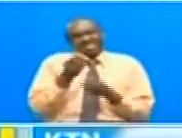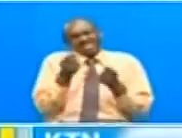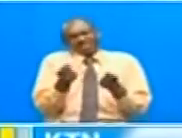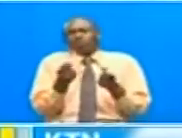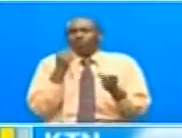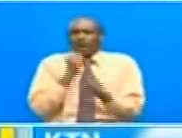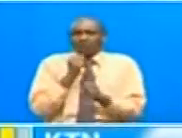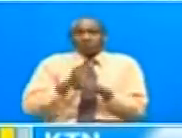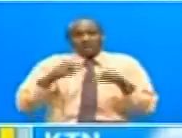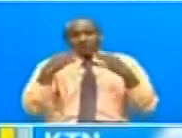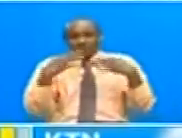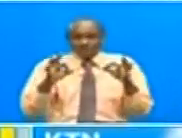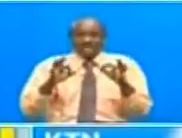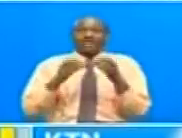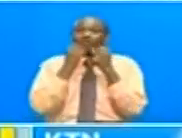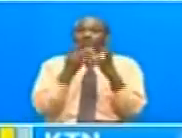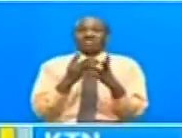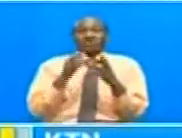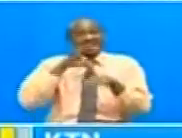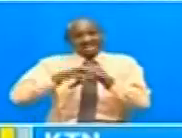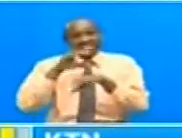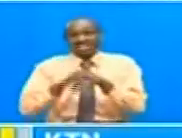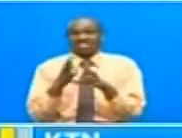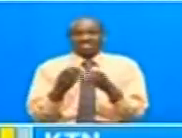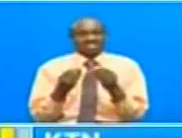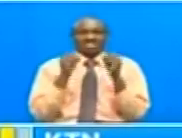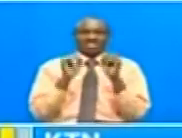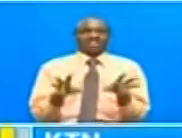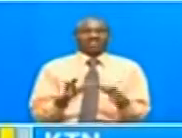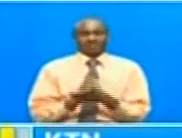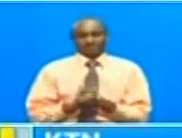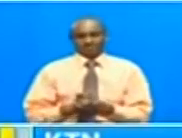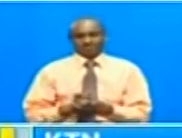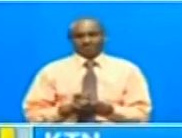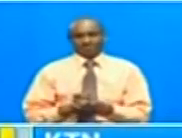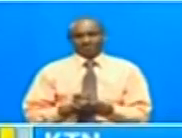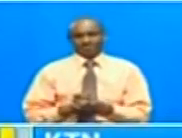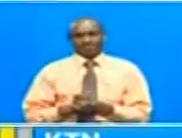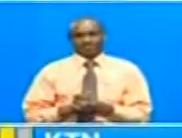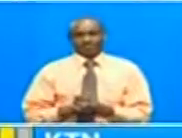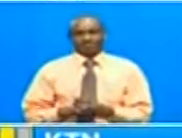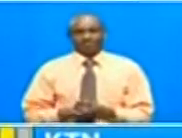being made to allow free flow of information. Timothy Otieno with that report.